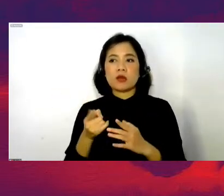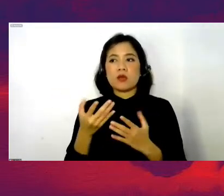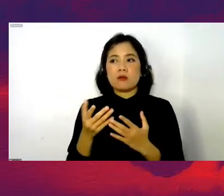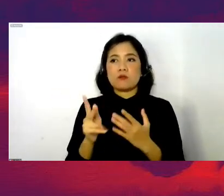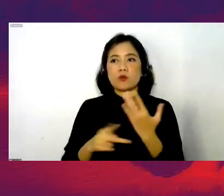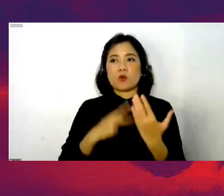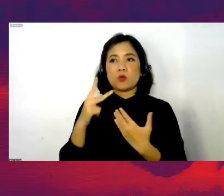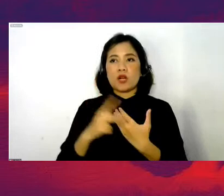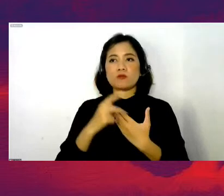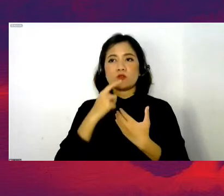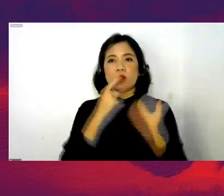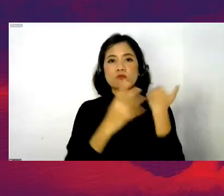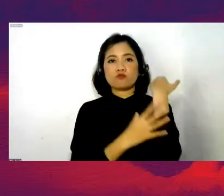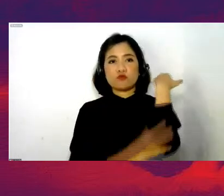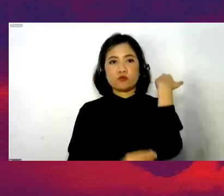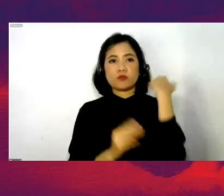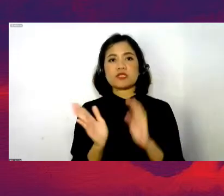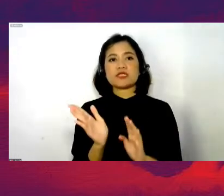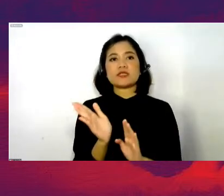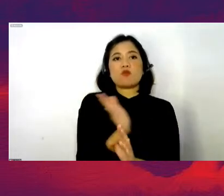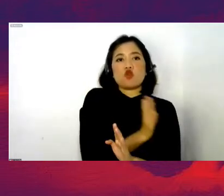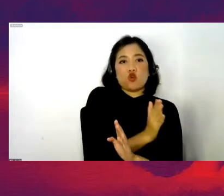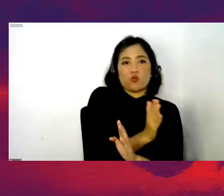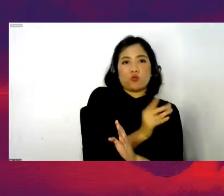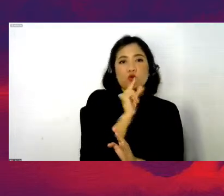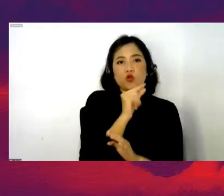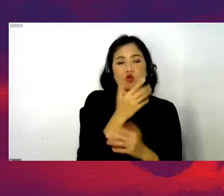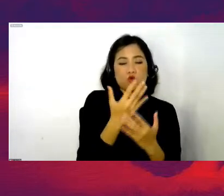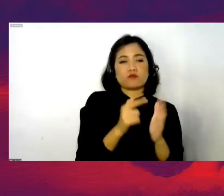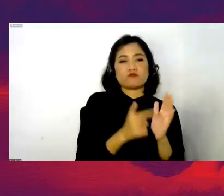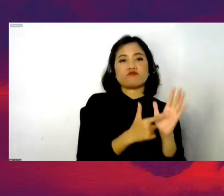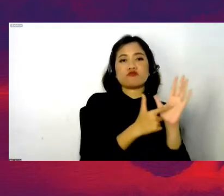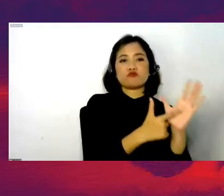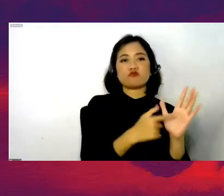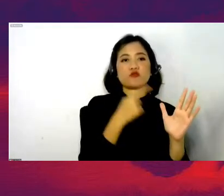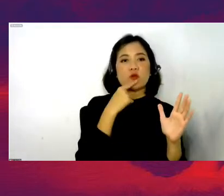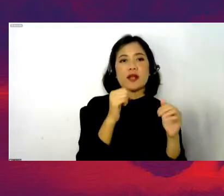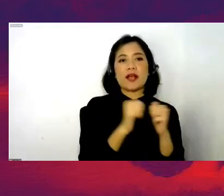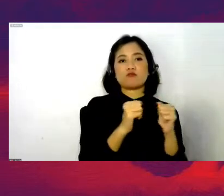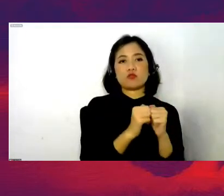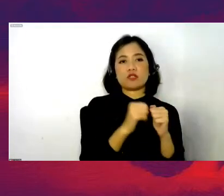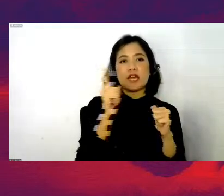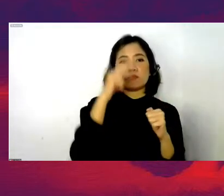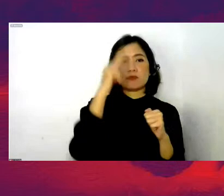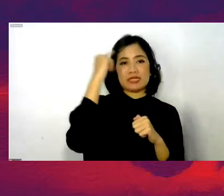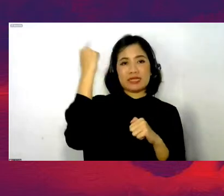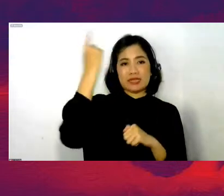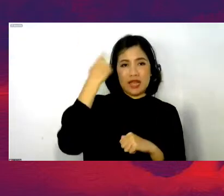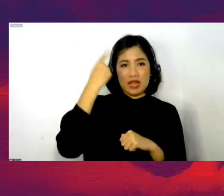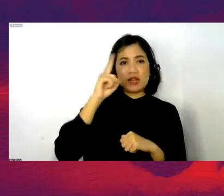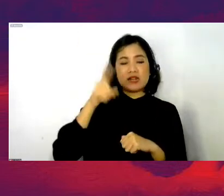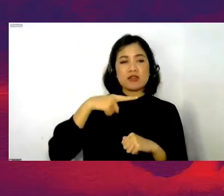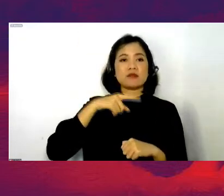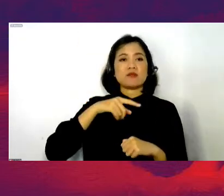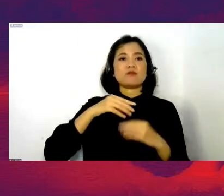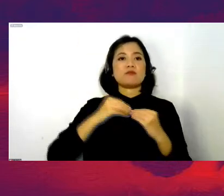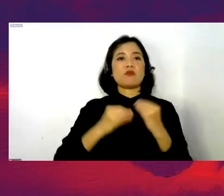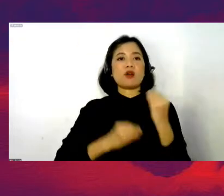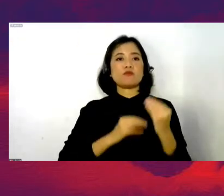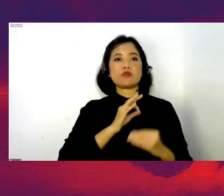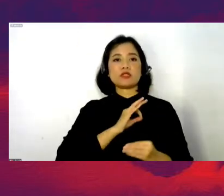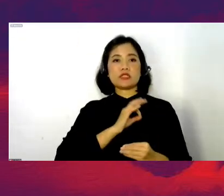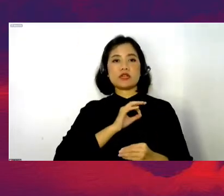to what Professor Foster mentioned, but actually we understood about the multidimensionality nature